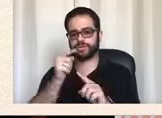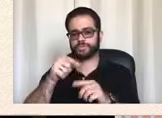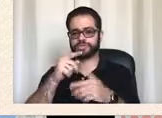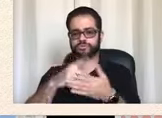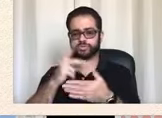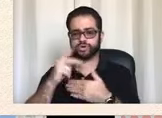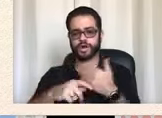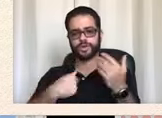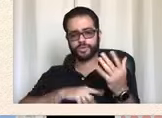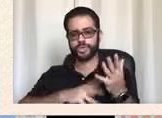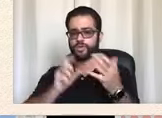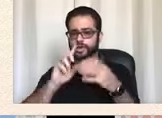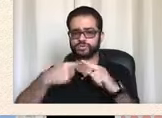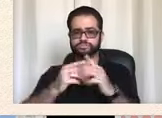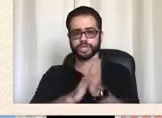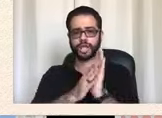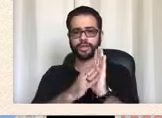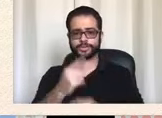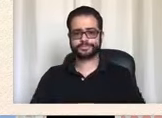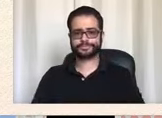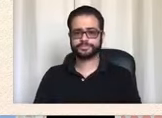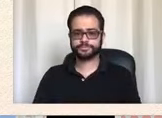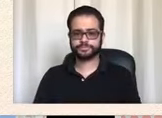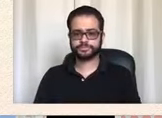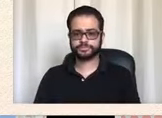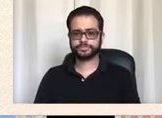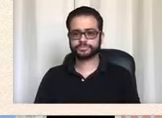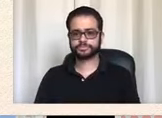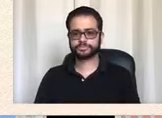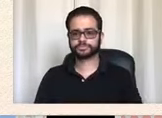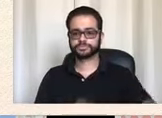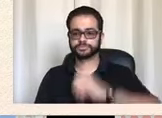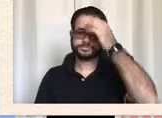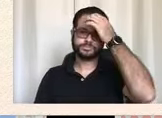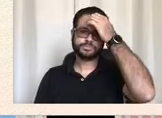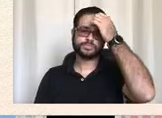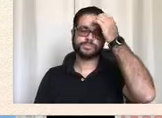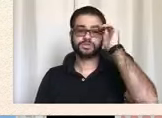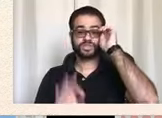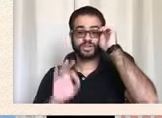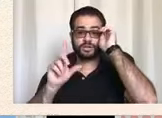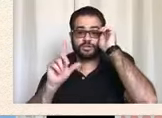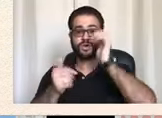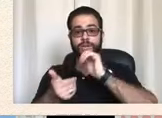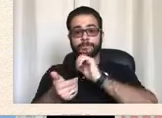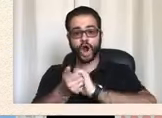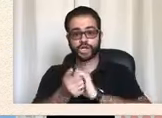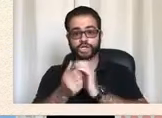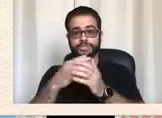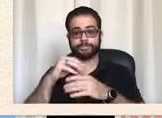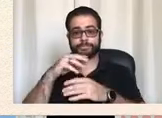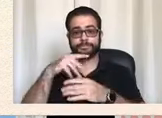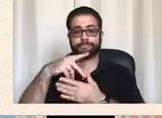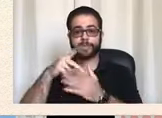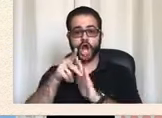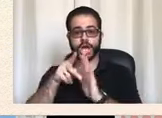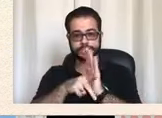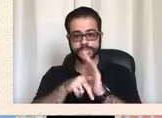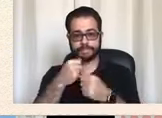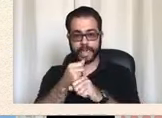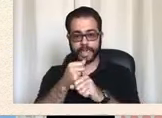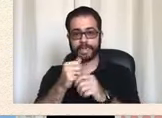one. All right, so what is the Florida Partners in Policymaking program? It's a leadership and advocacy training program. So you're not only